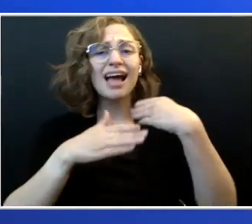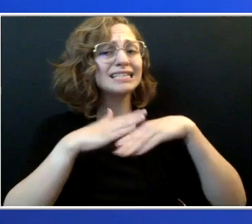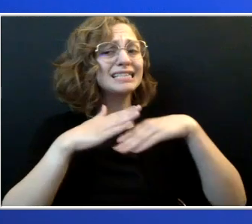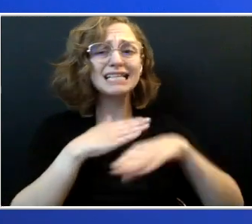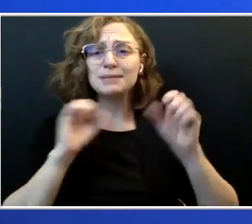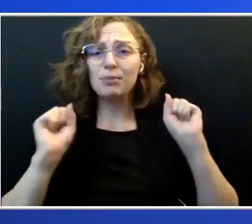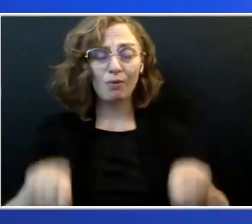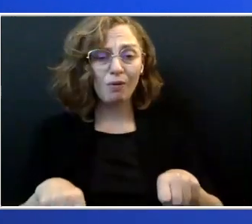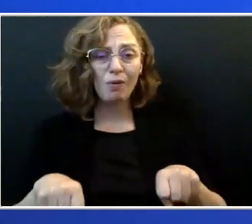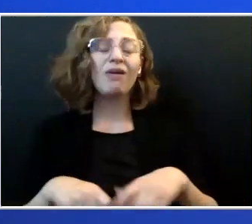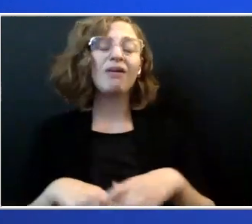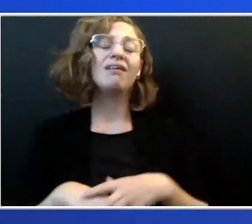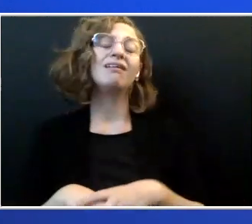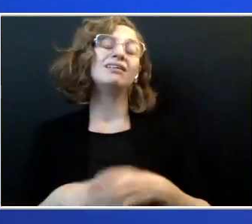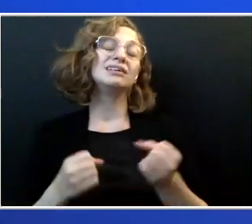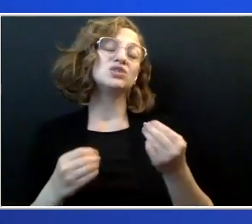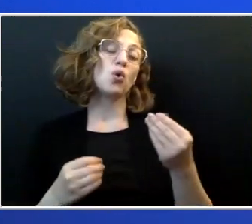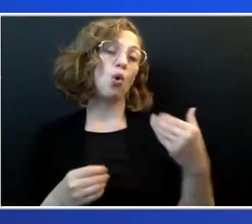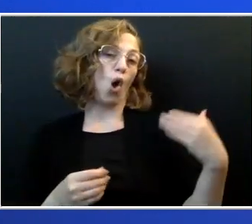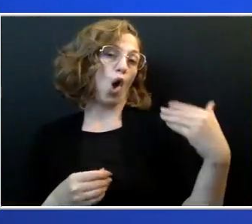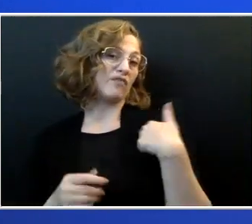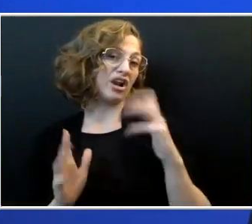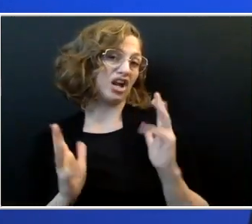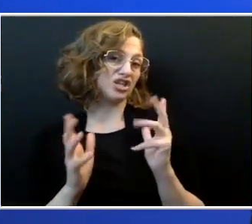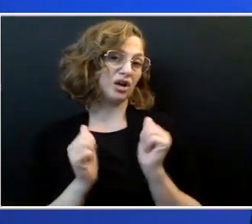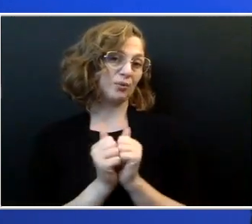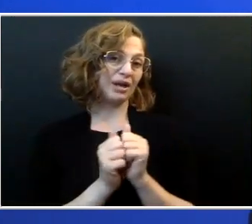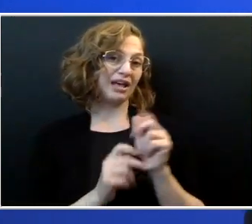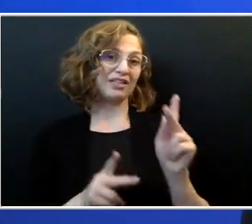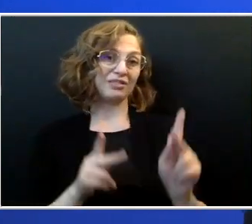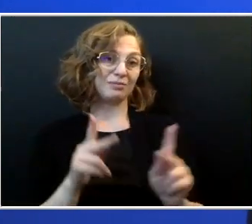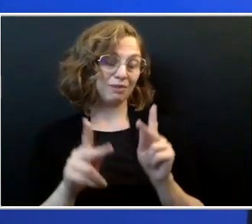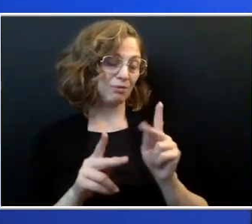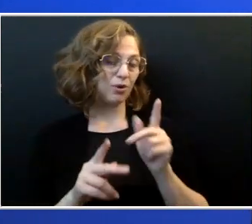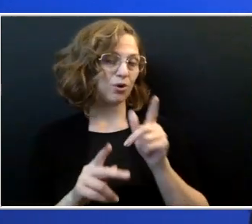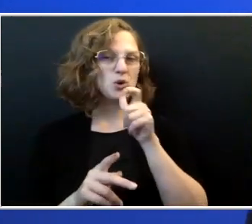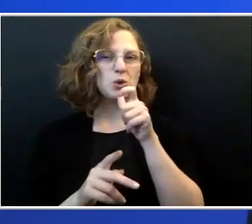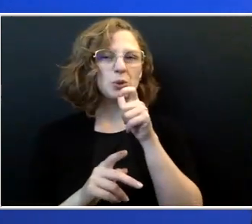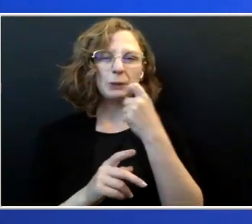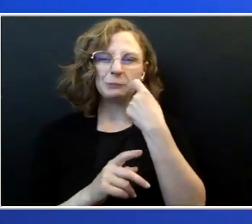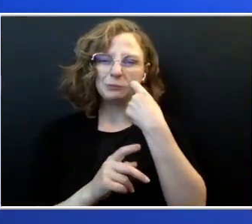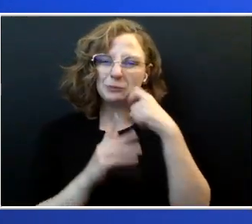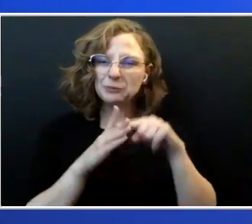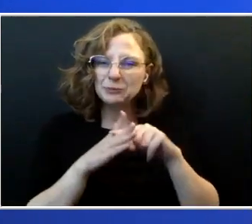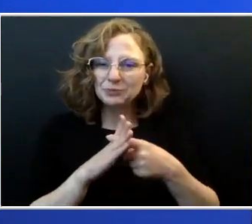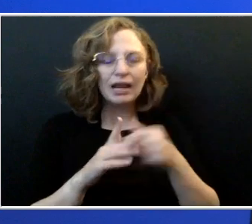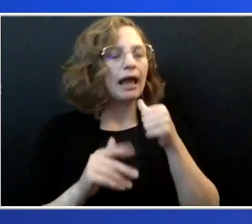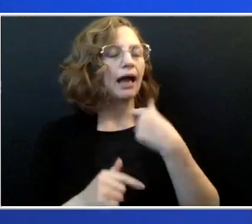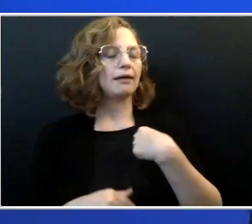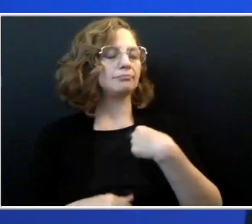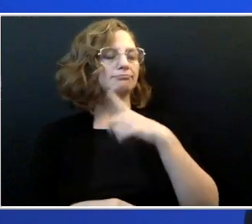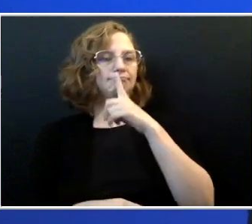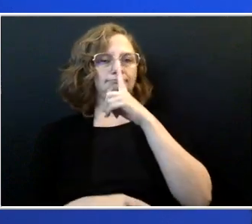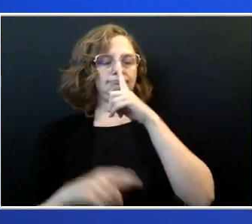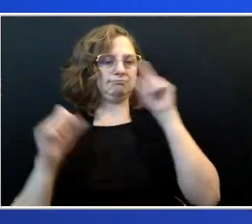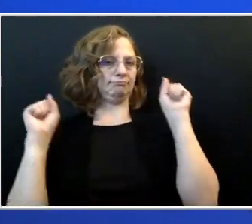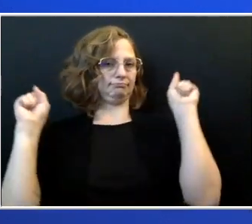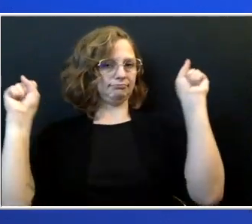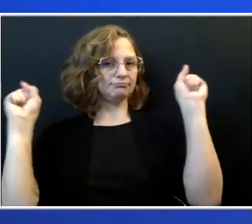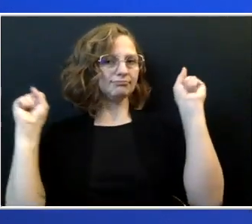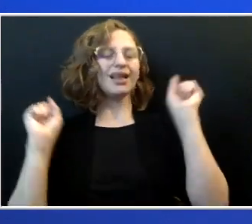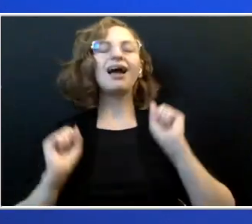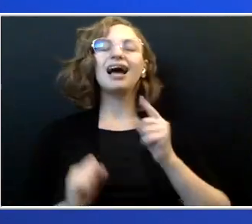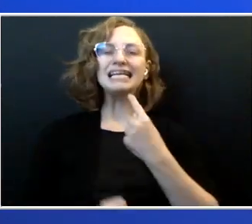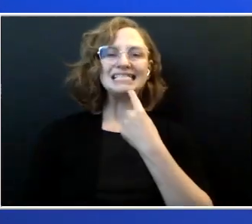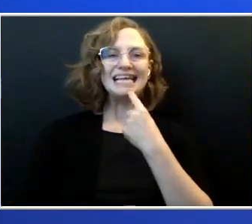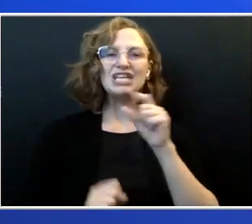getting started, sometimes I don't use that exercise word. I really talk about how you can use your own body weight, how you can move more. I love the movement word. I'm so